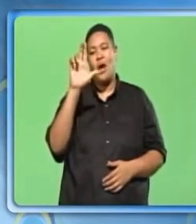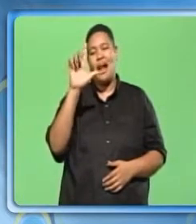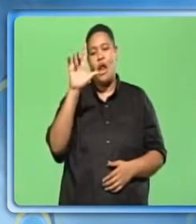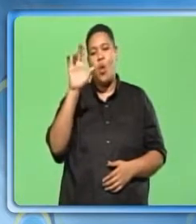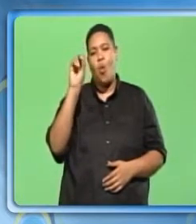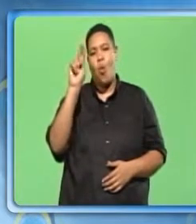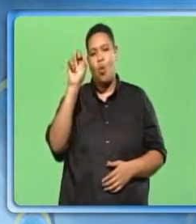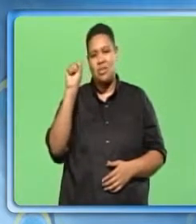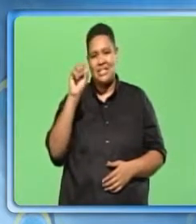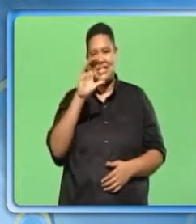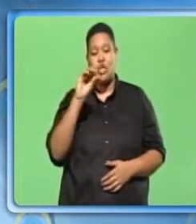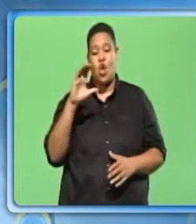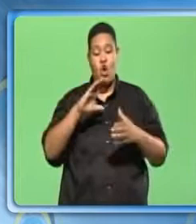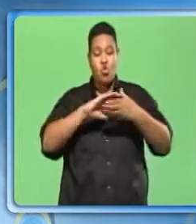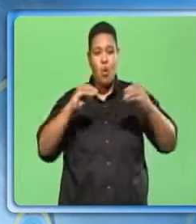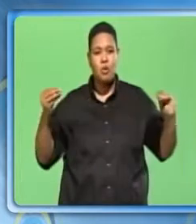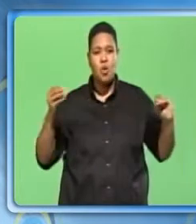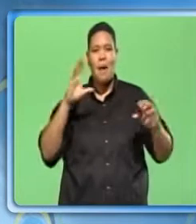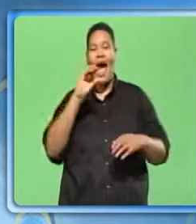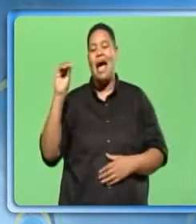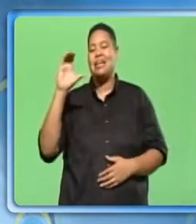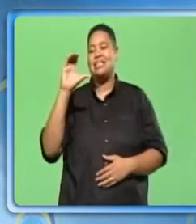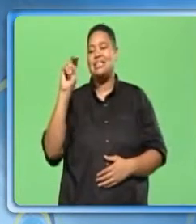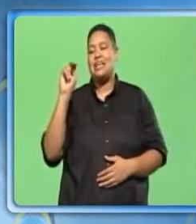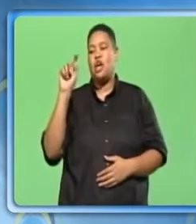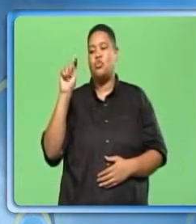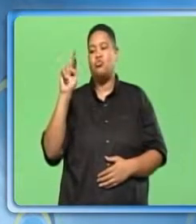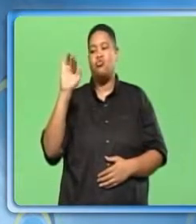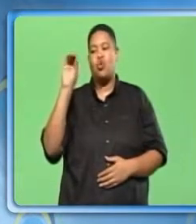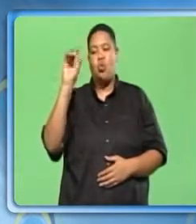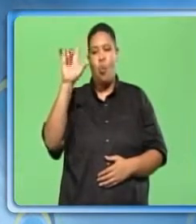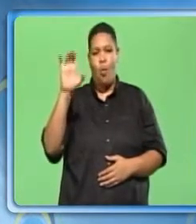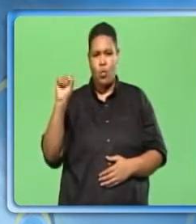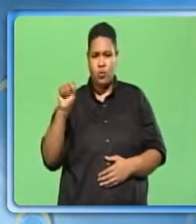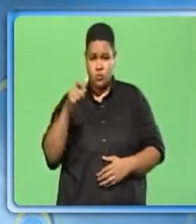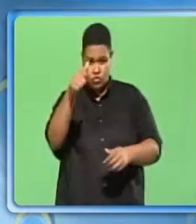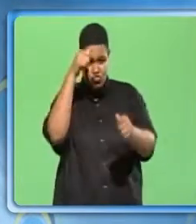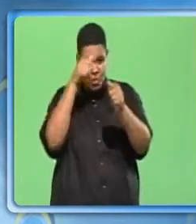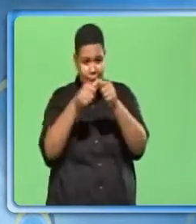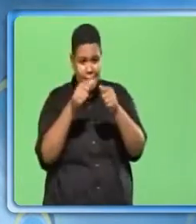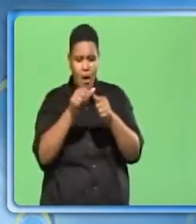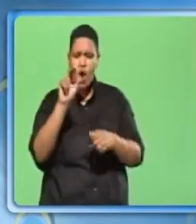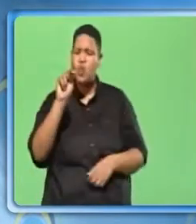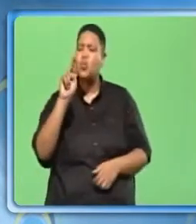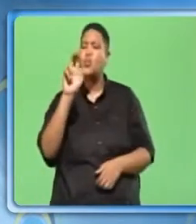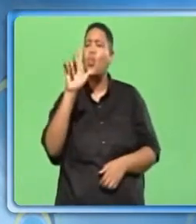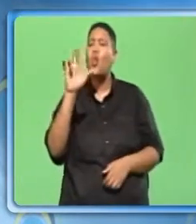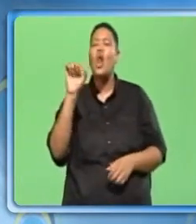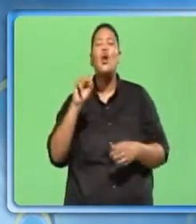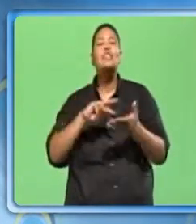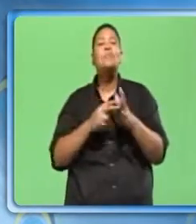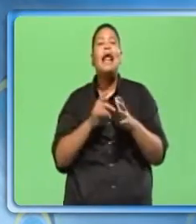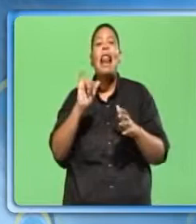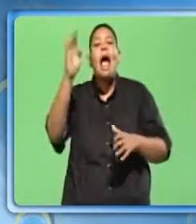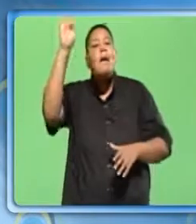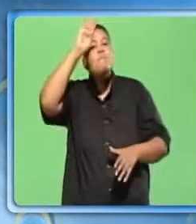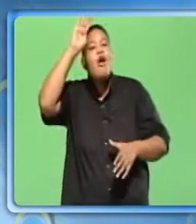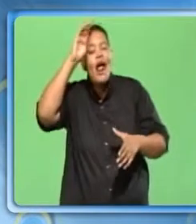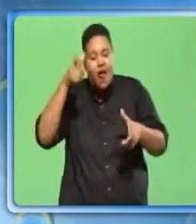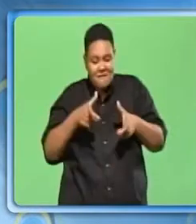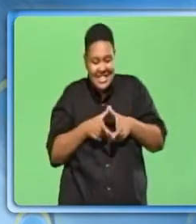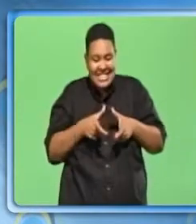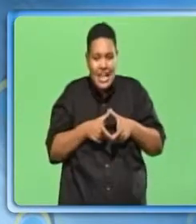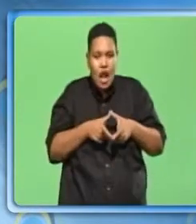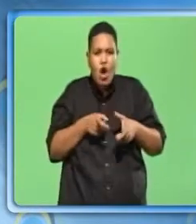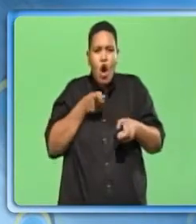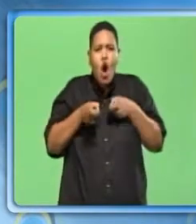chromosomes, and the centrioles. If you recall, the nucleus is like the brain of the cell. It controls